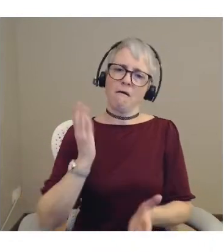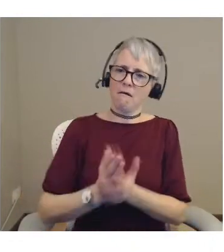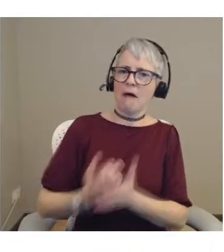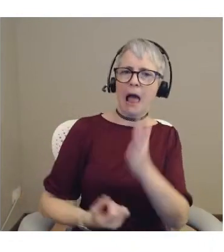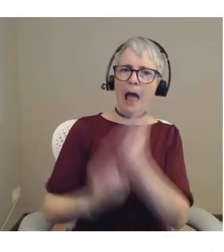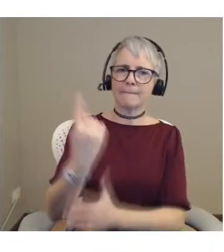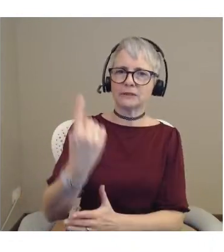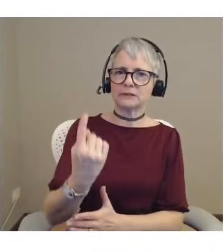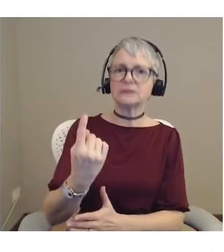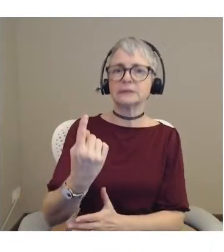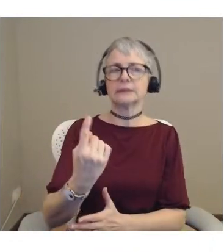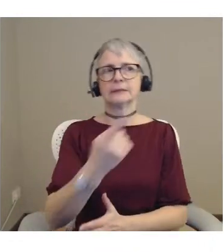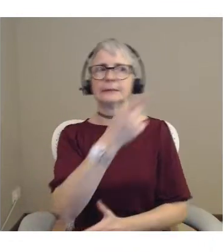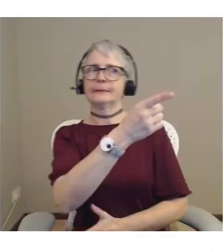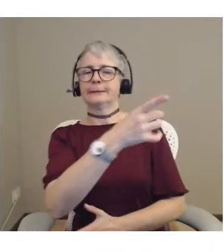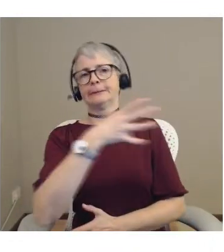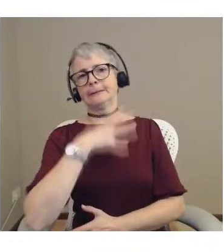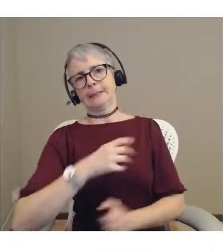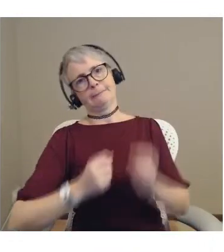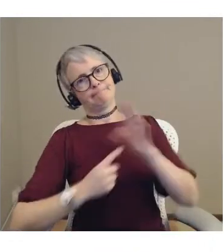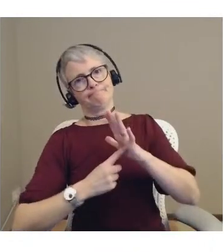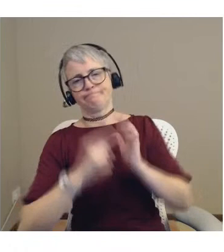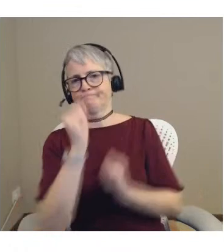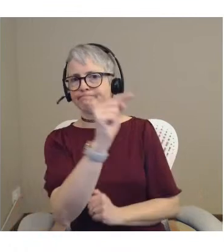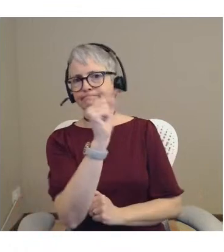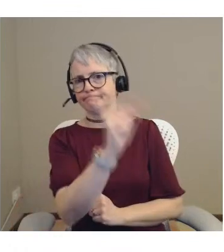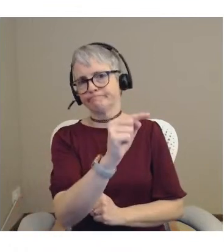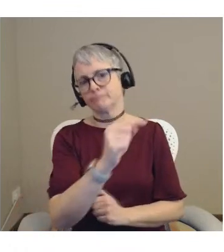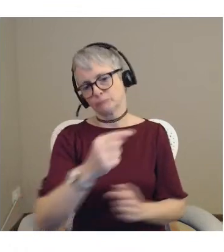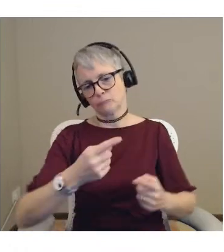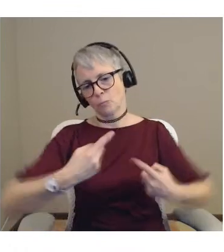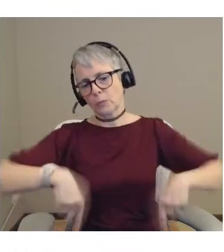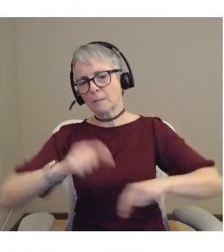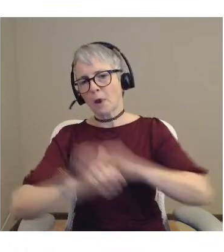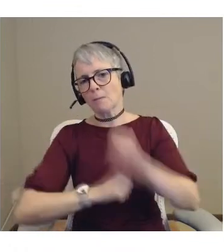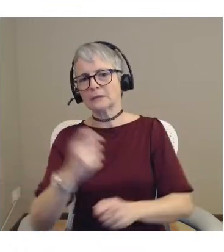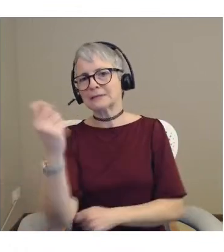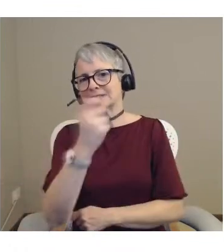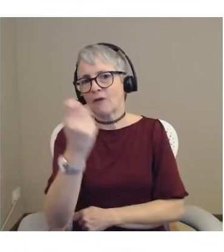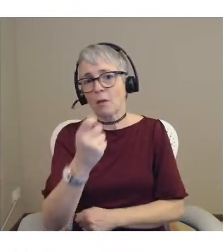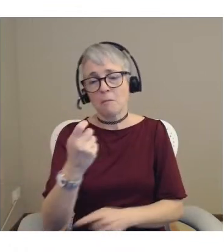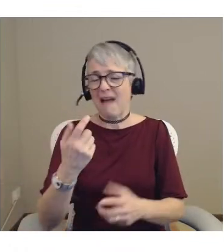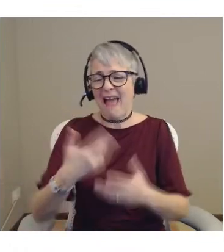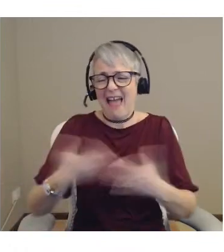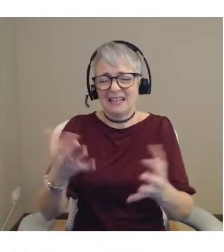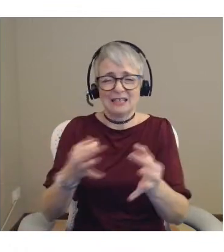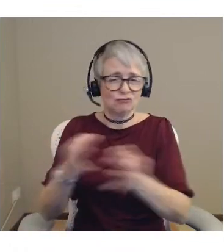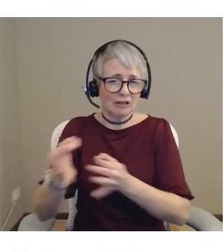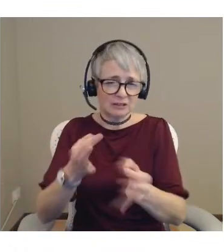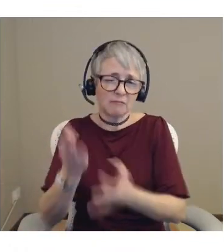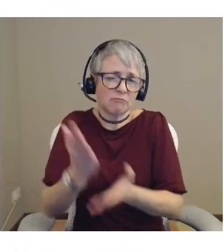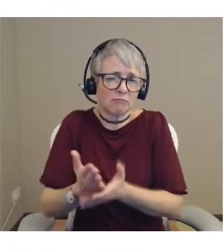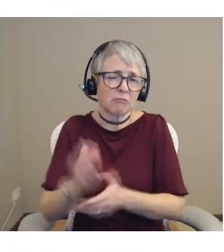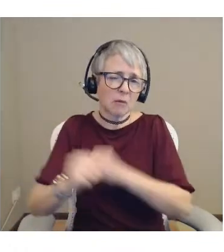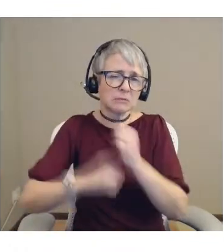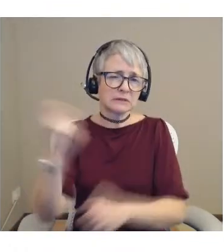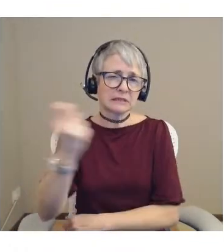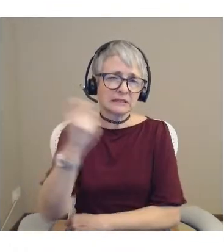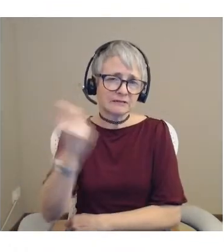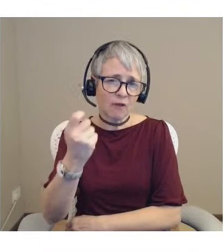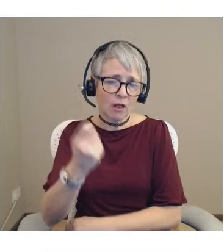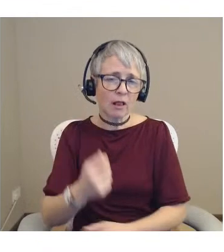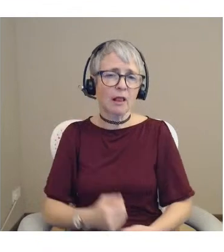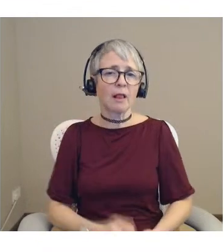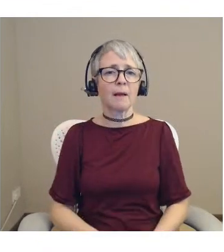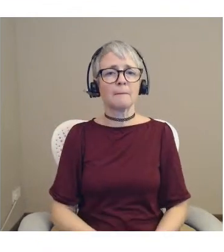reality are fundamental for the success of this strategy, and I believe for all strategies. Another important